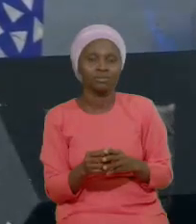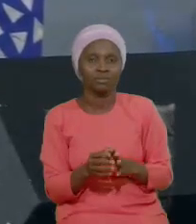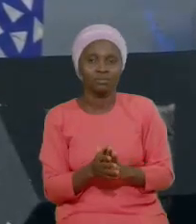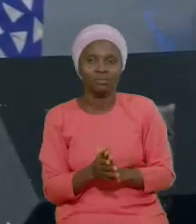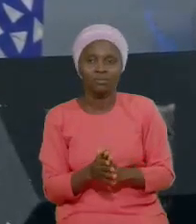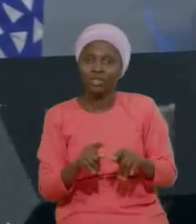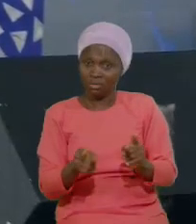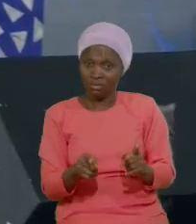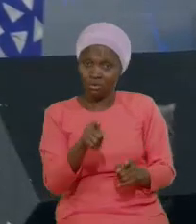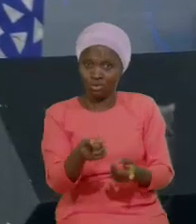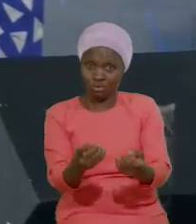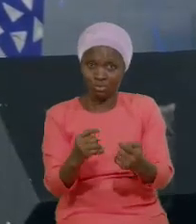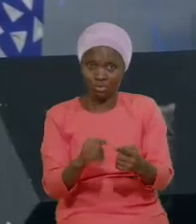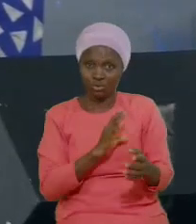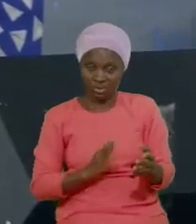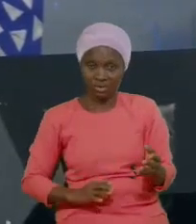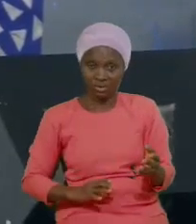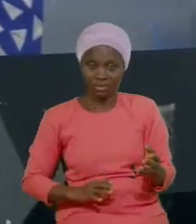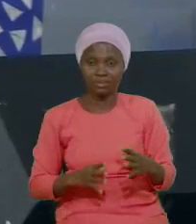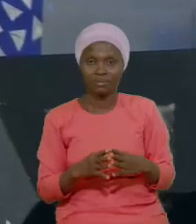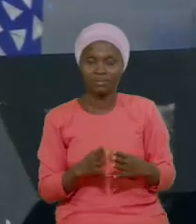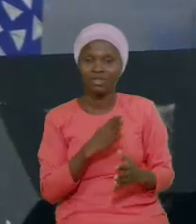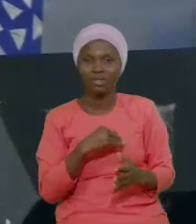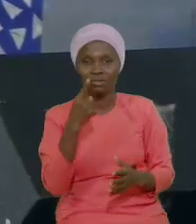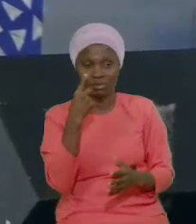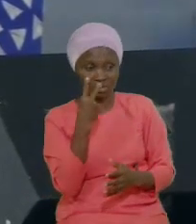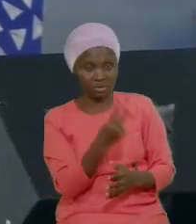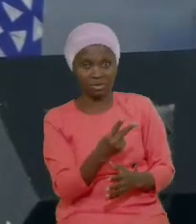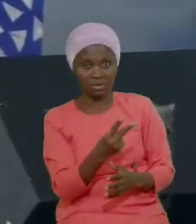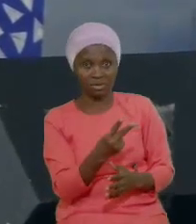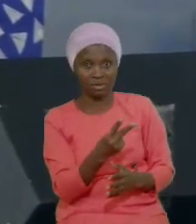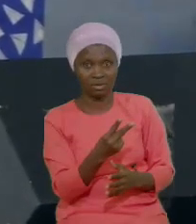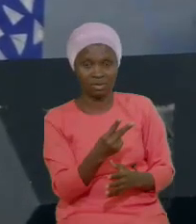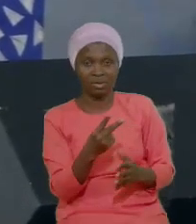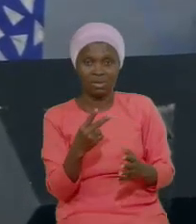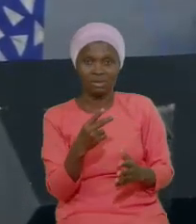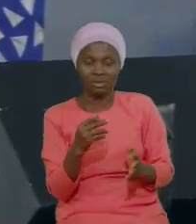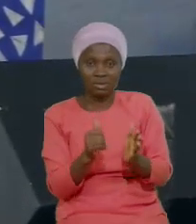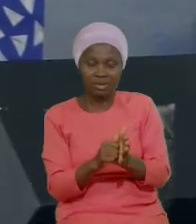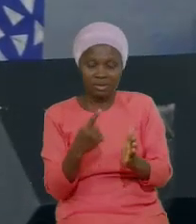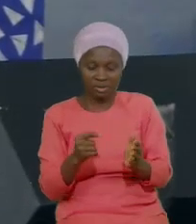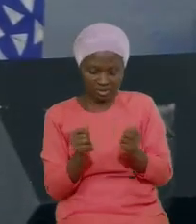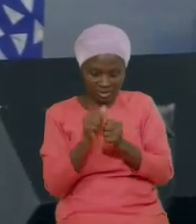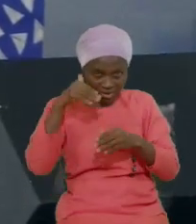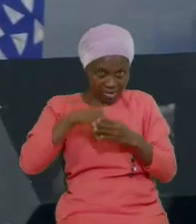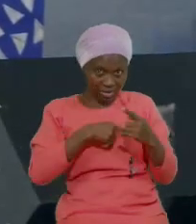But you come to Christ and you see that the inner change has now happened,